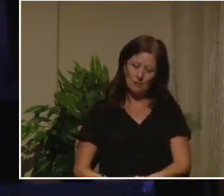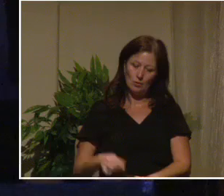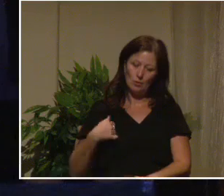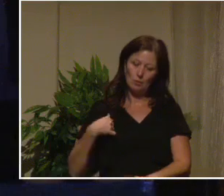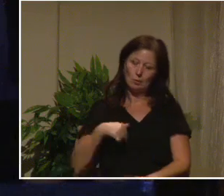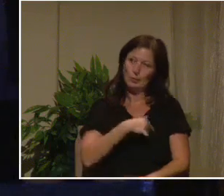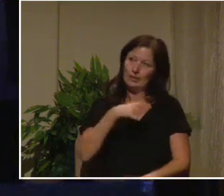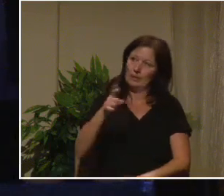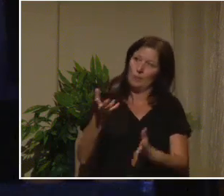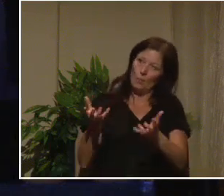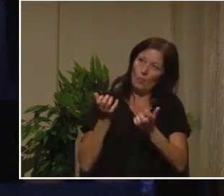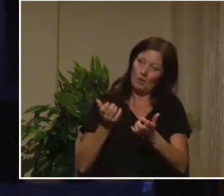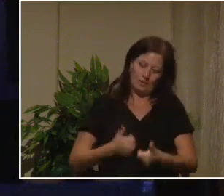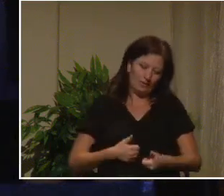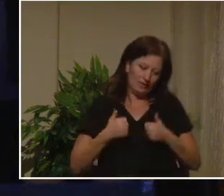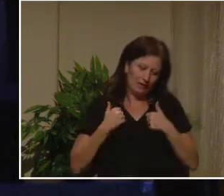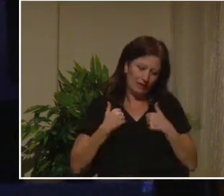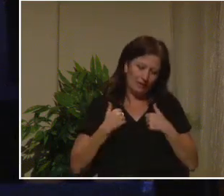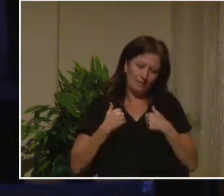of truly knowing you.